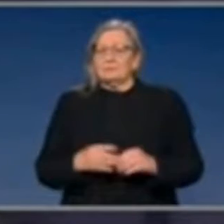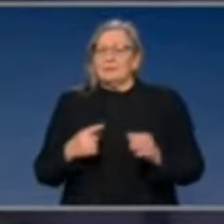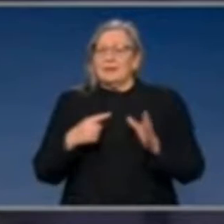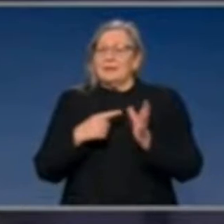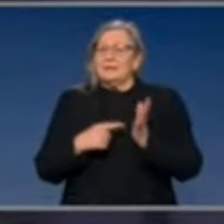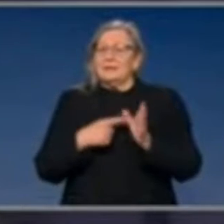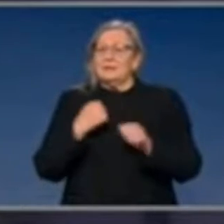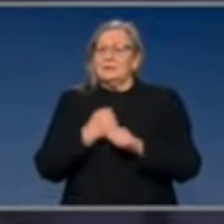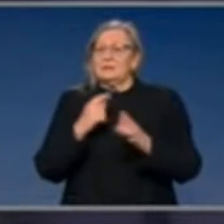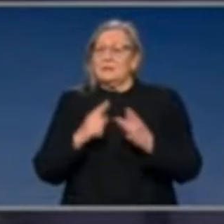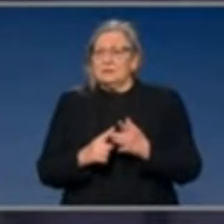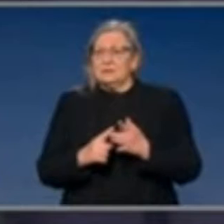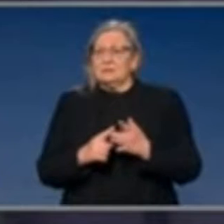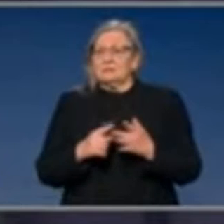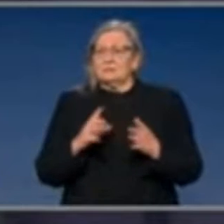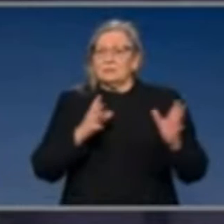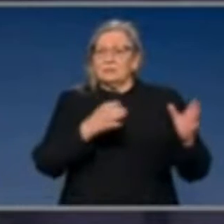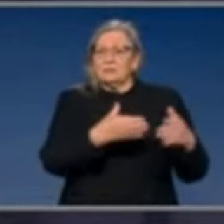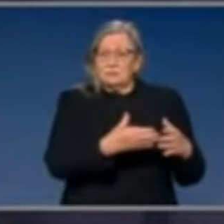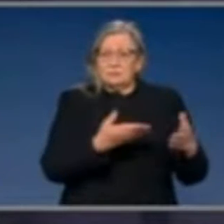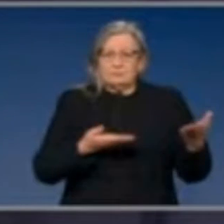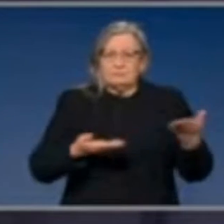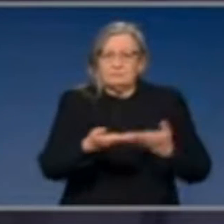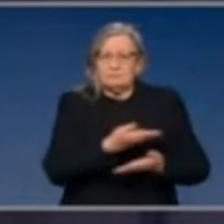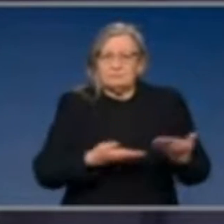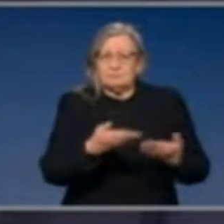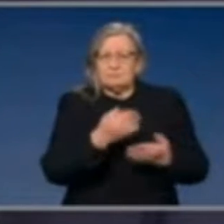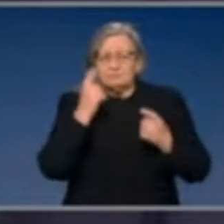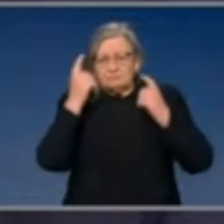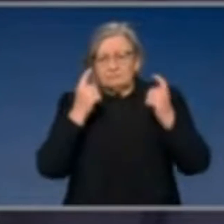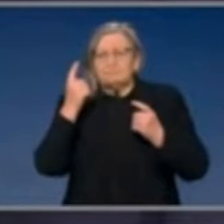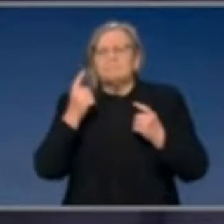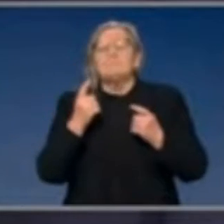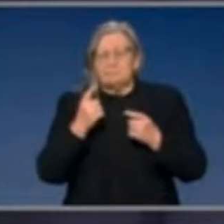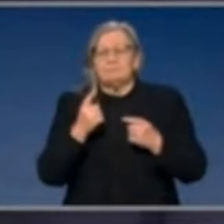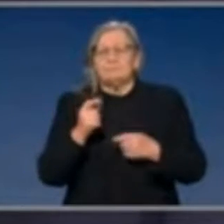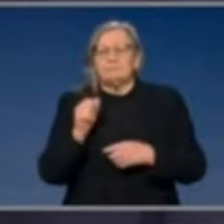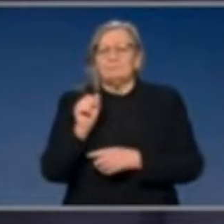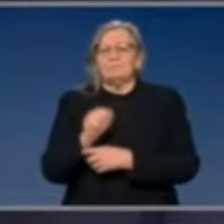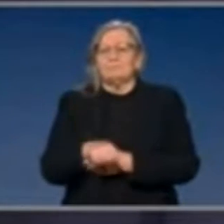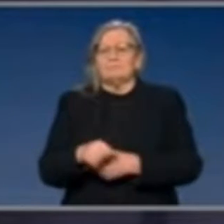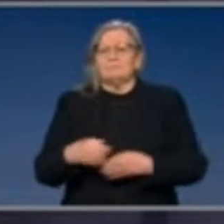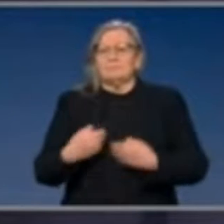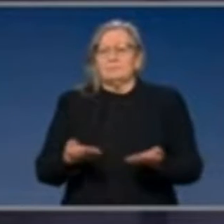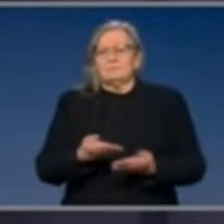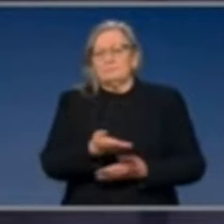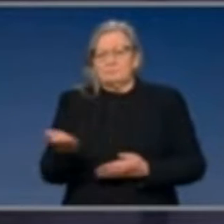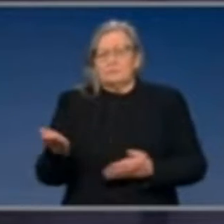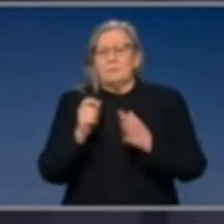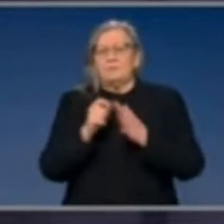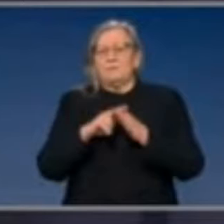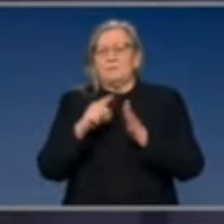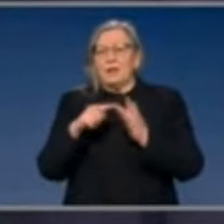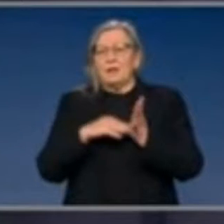on Immunisation has considered and recommended that Pfizer be made available to all children 12